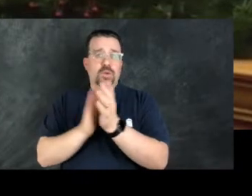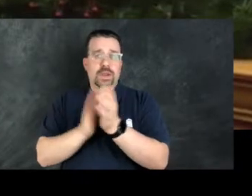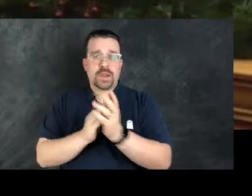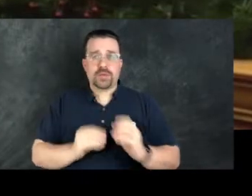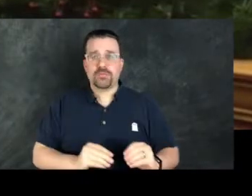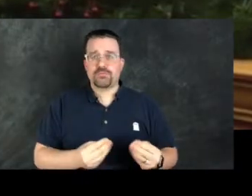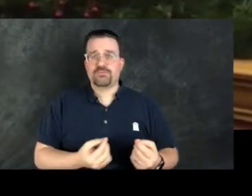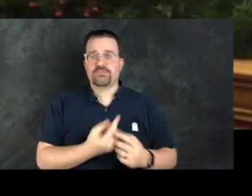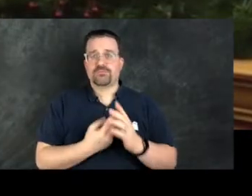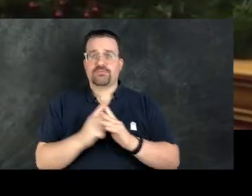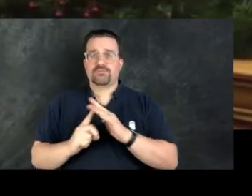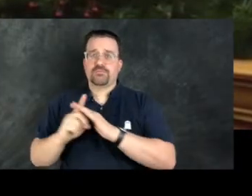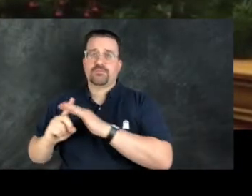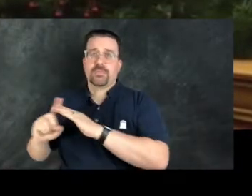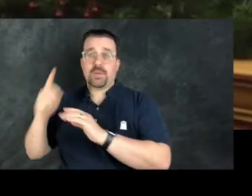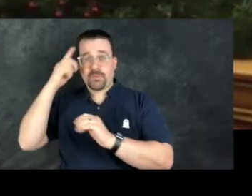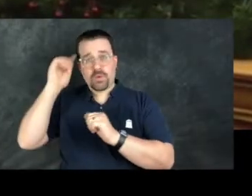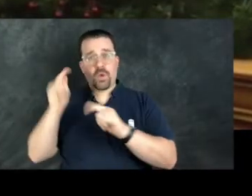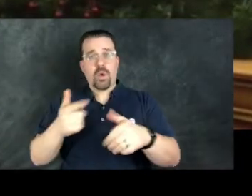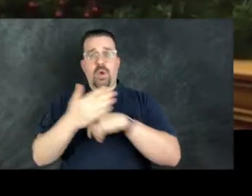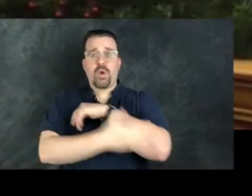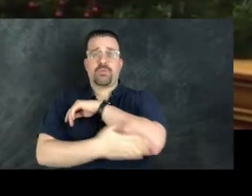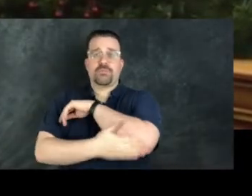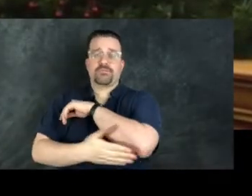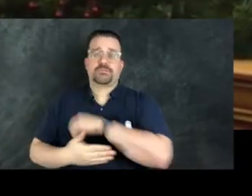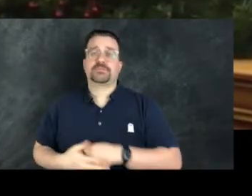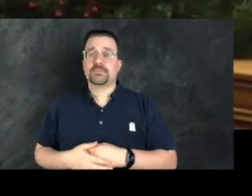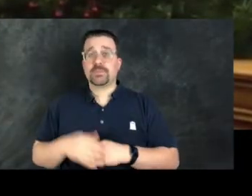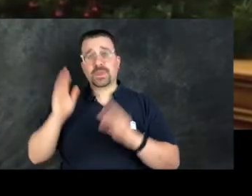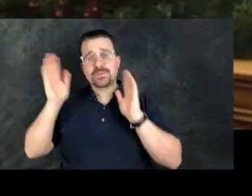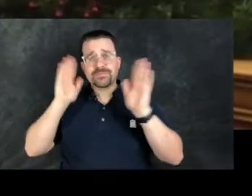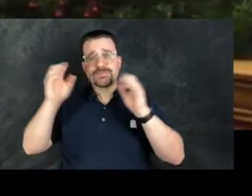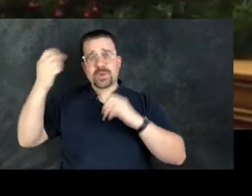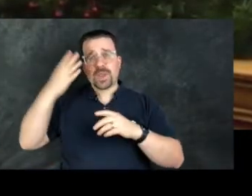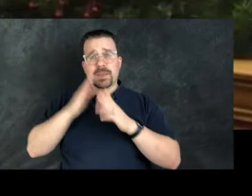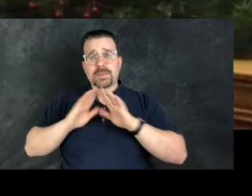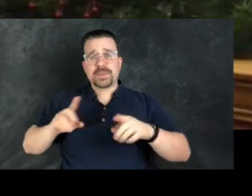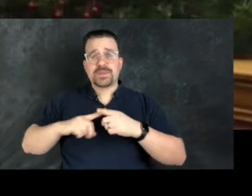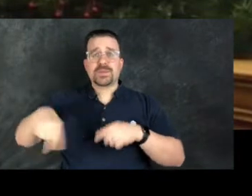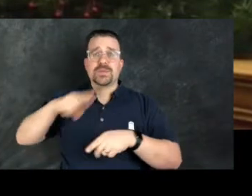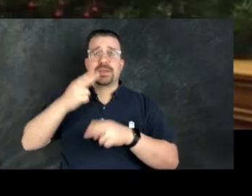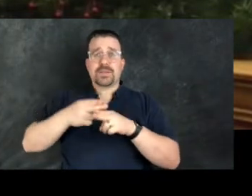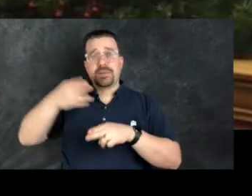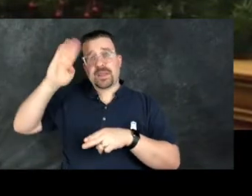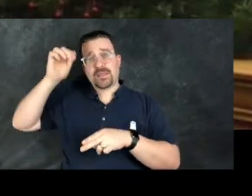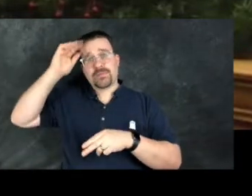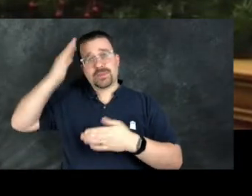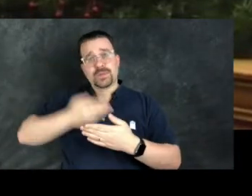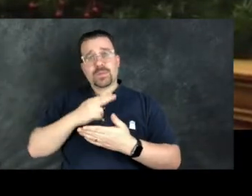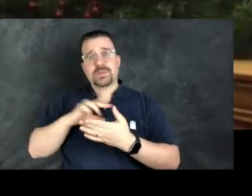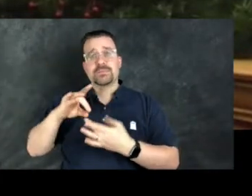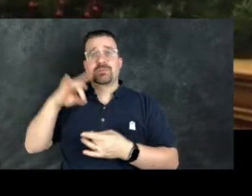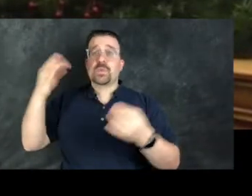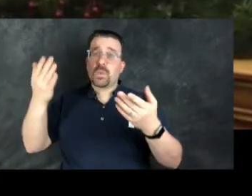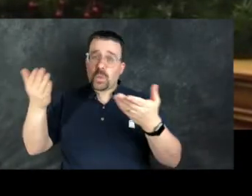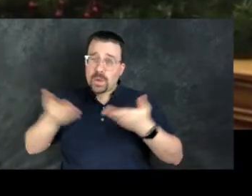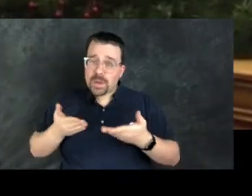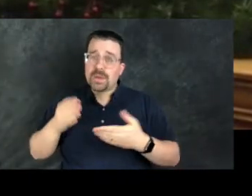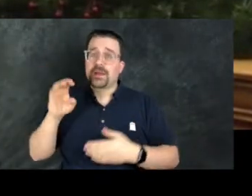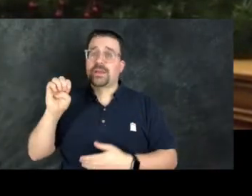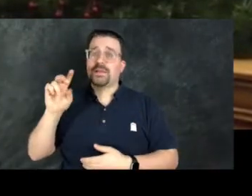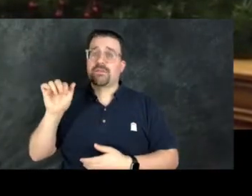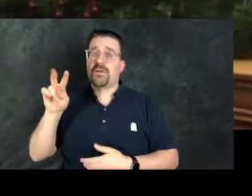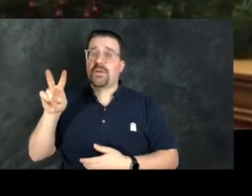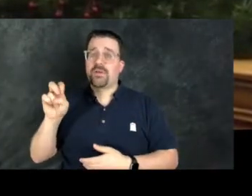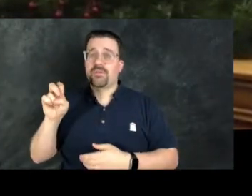before all the nations. Greetings, grace and peace to you in the name of God, the Father, Son, and Holy Spirit. And welcome to Evolve